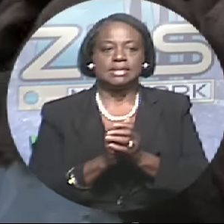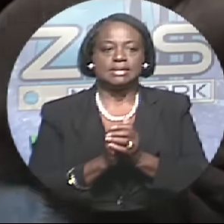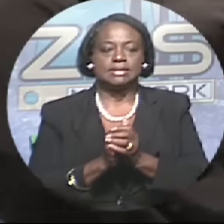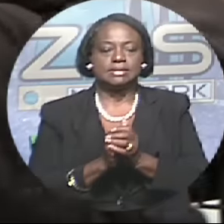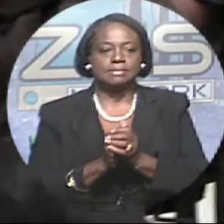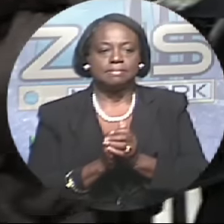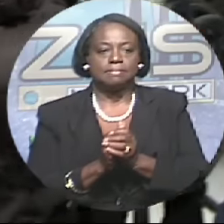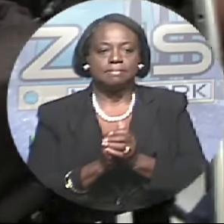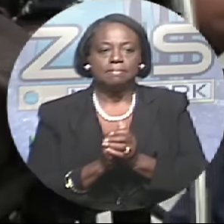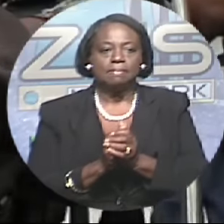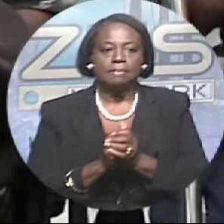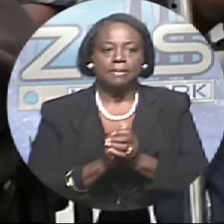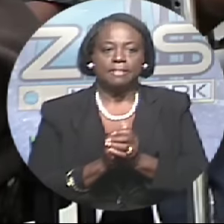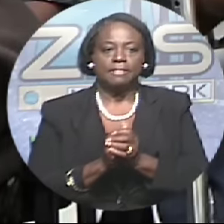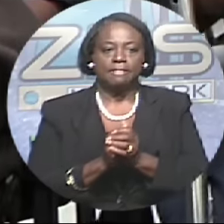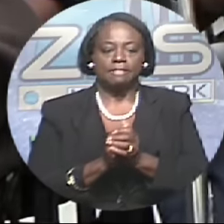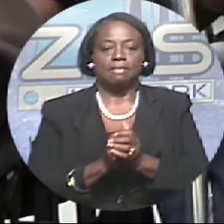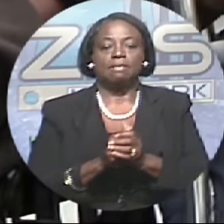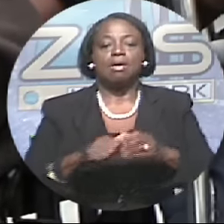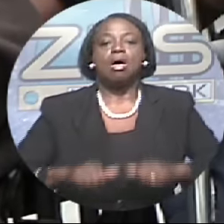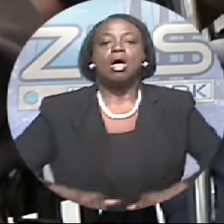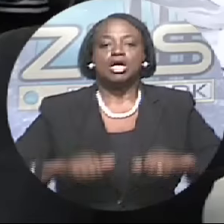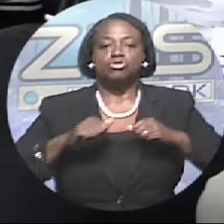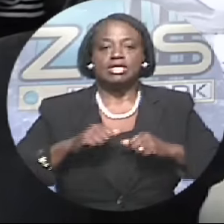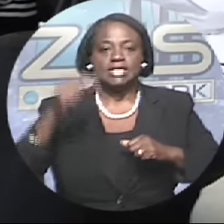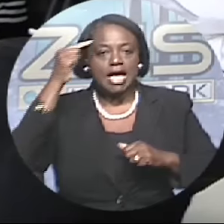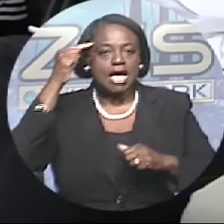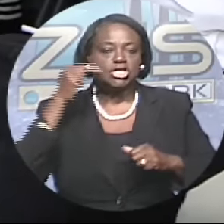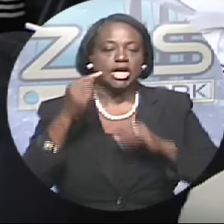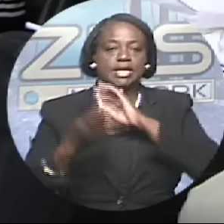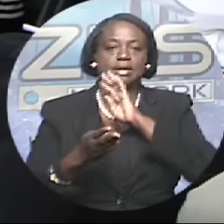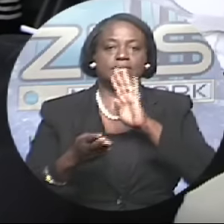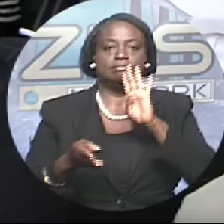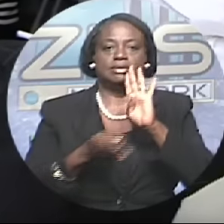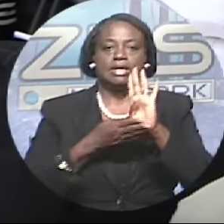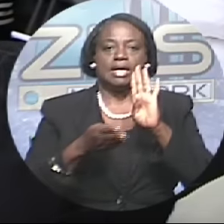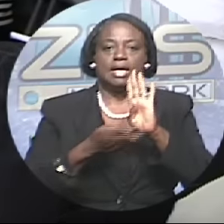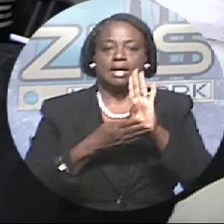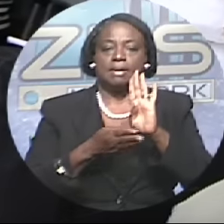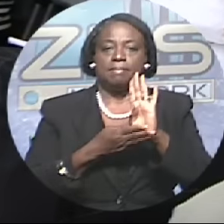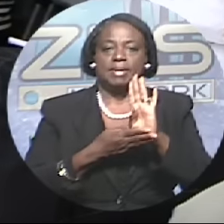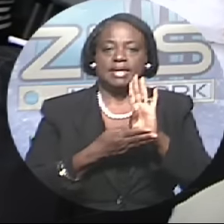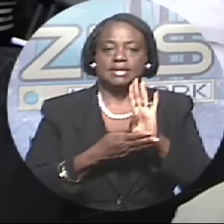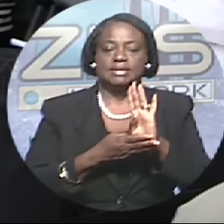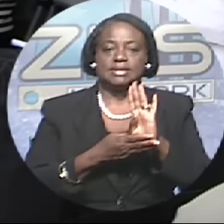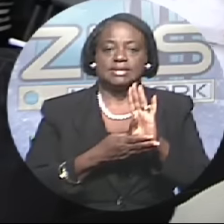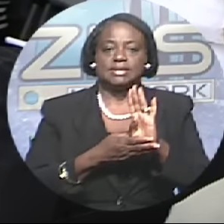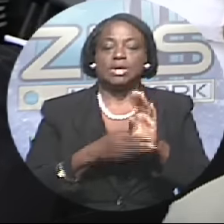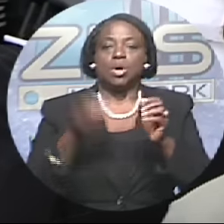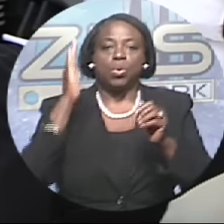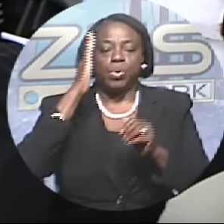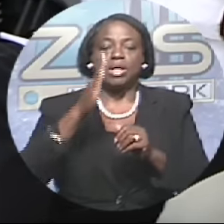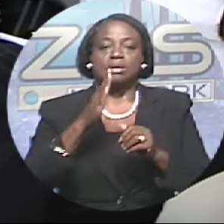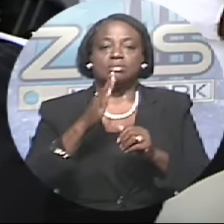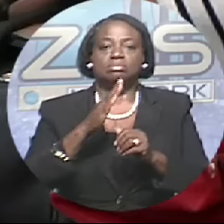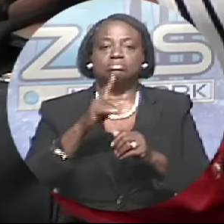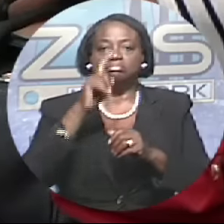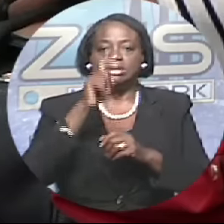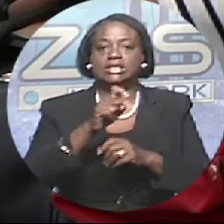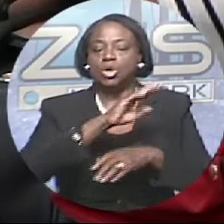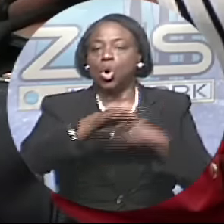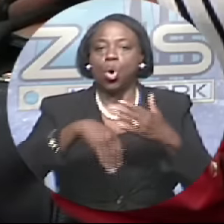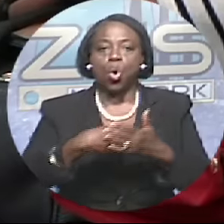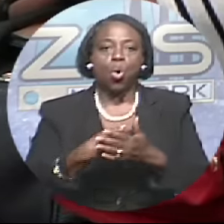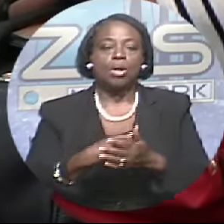The minister says addressing gender-based violence against persons with disabilities will require the involvement of all segments of